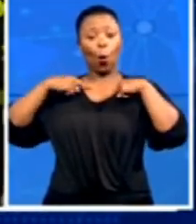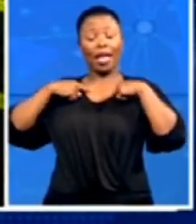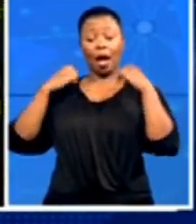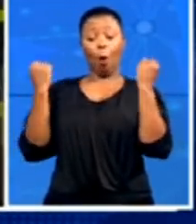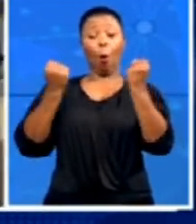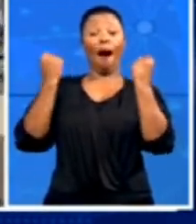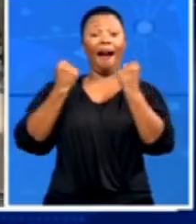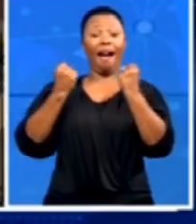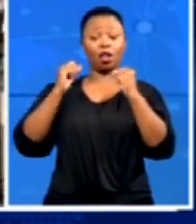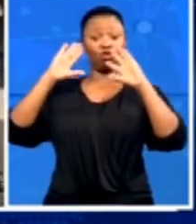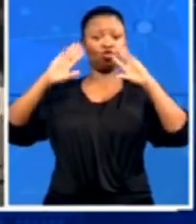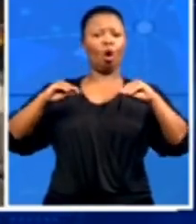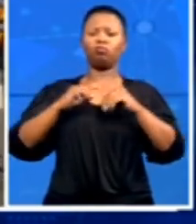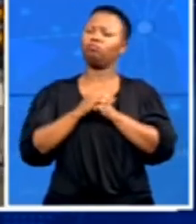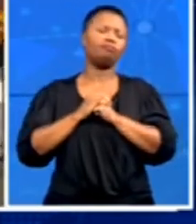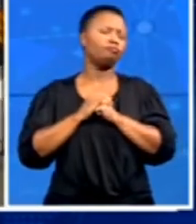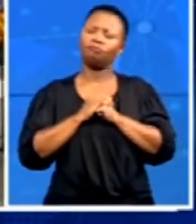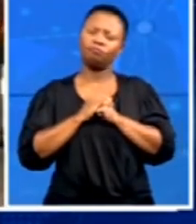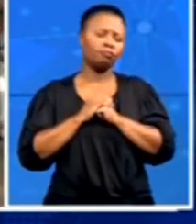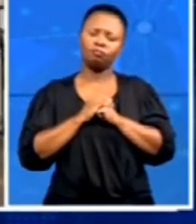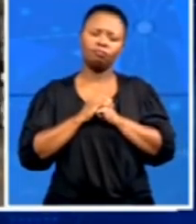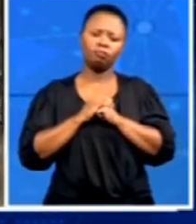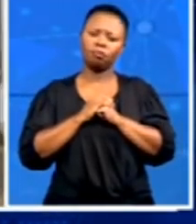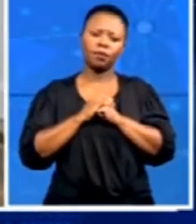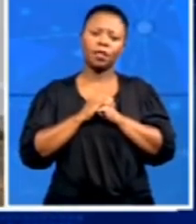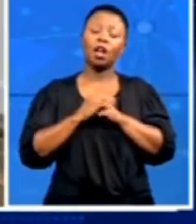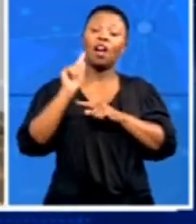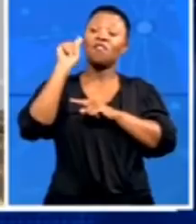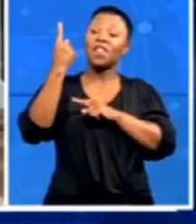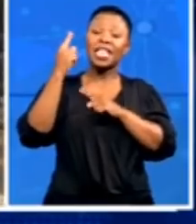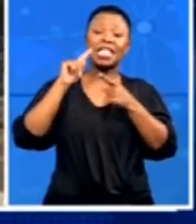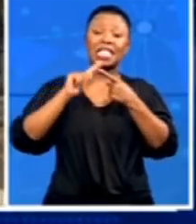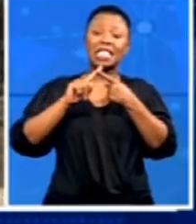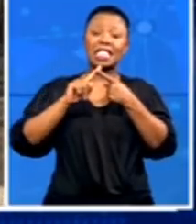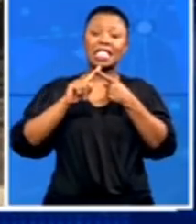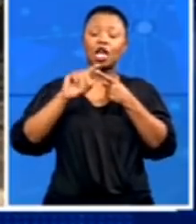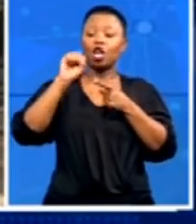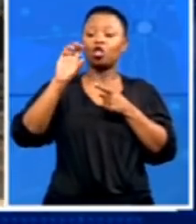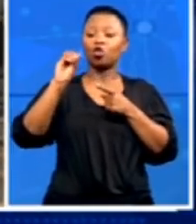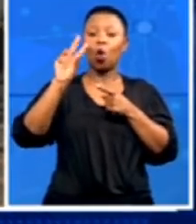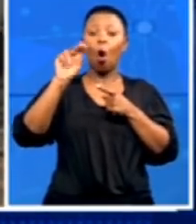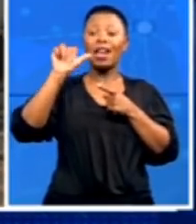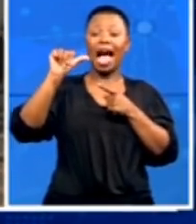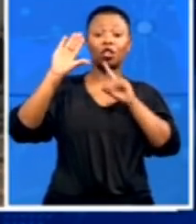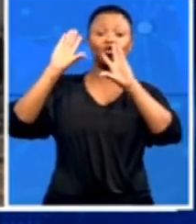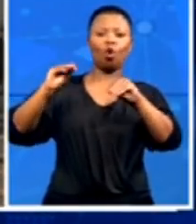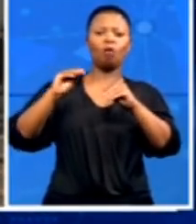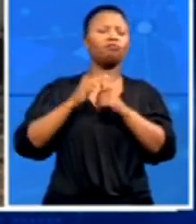it will not stop SONA, the State of the Nation address by the